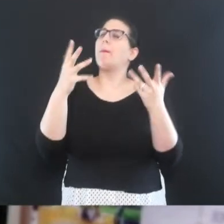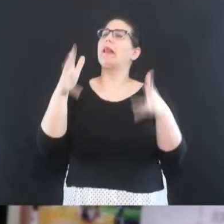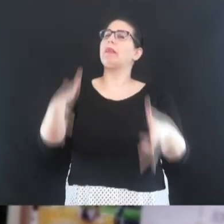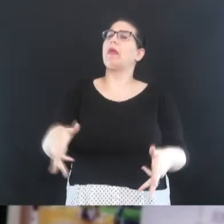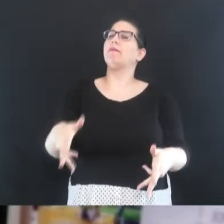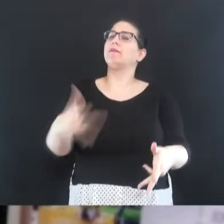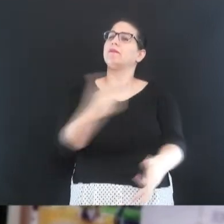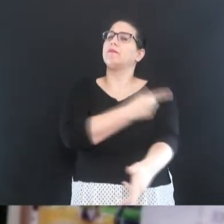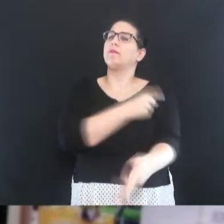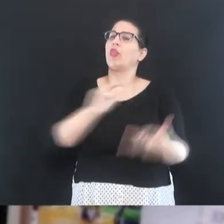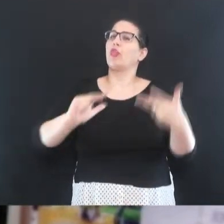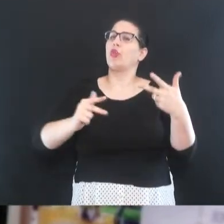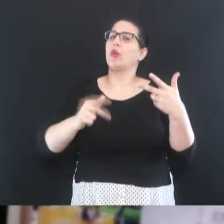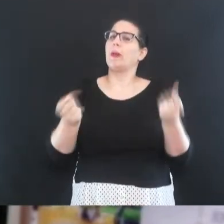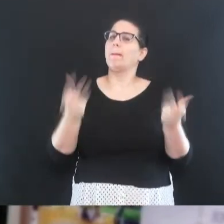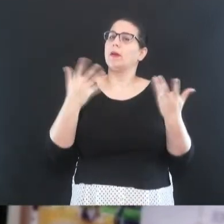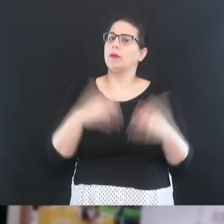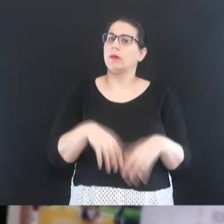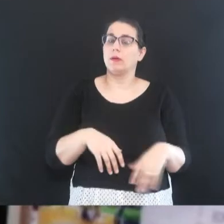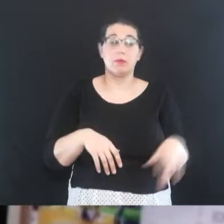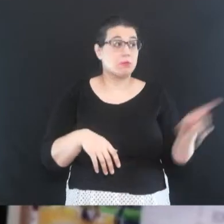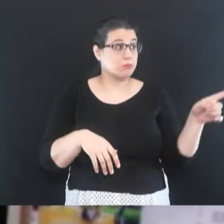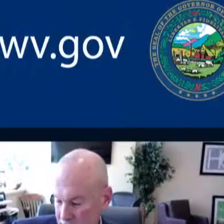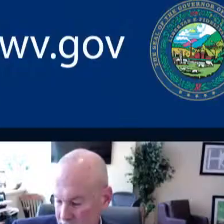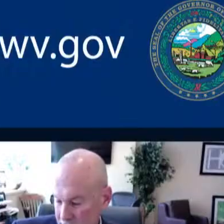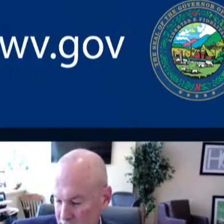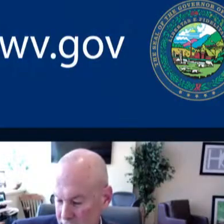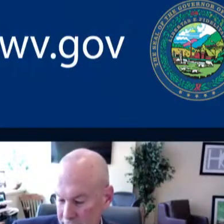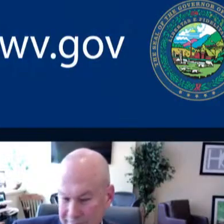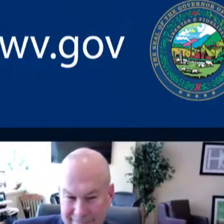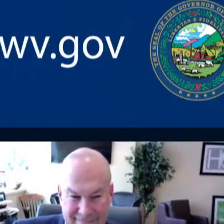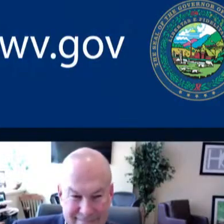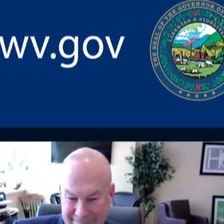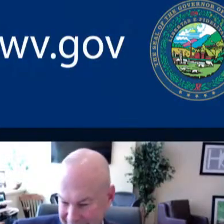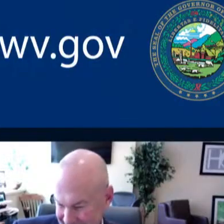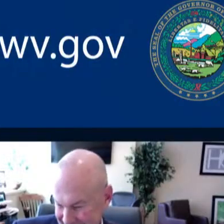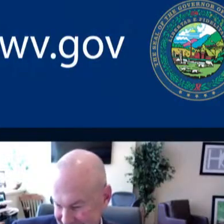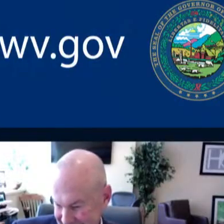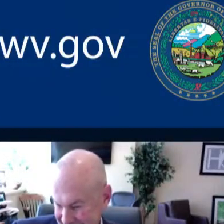point, sir? General, please go. Happy birthday, Amy, too.